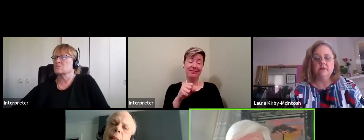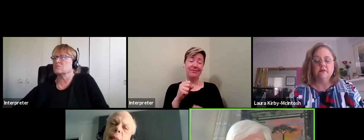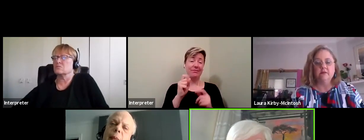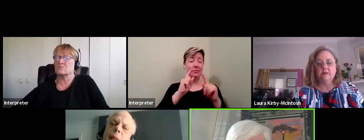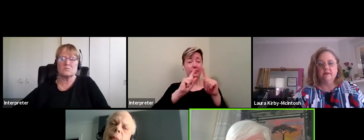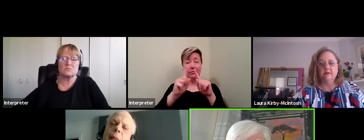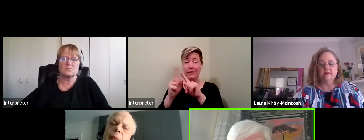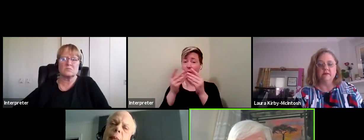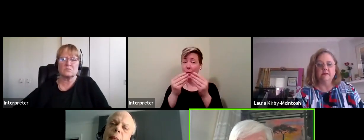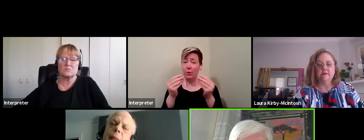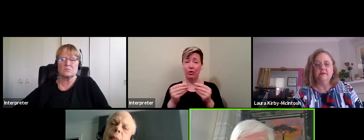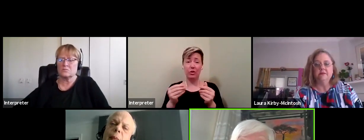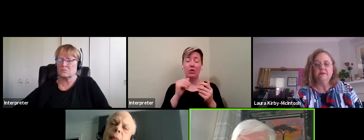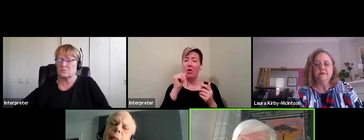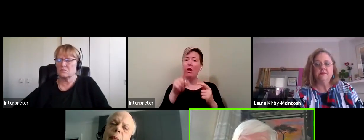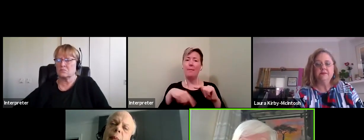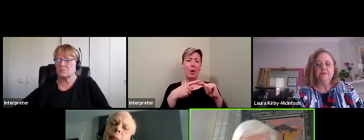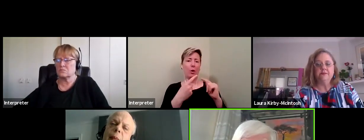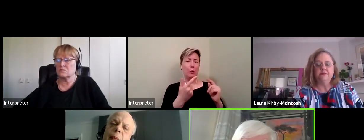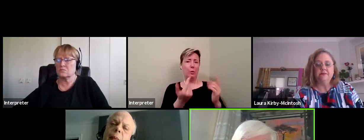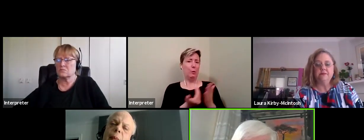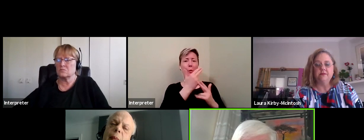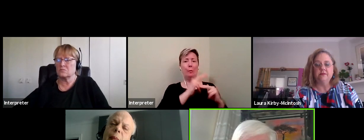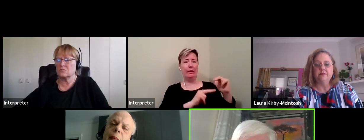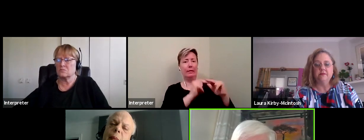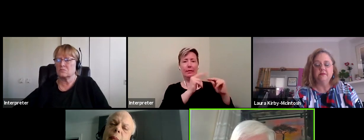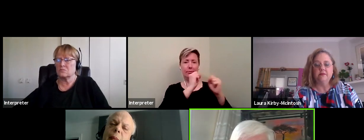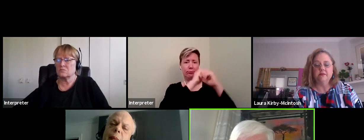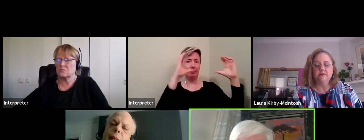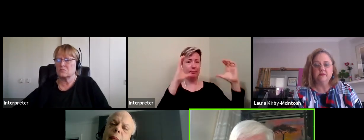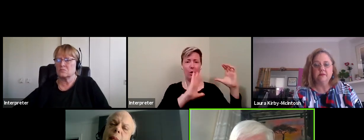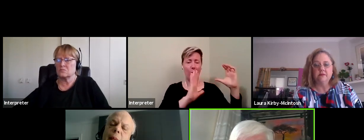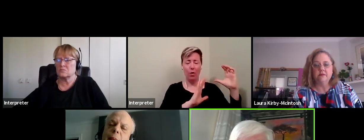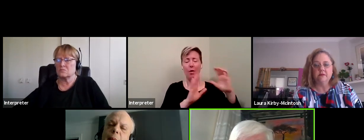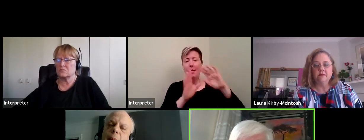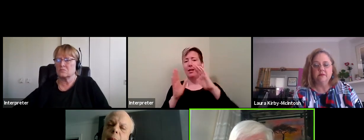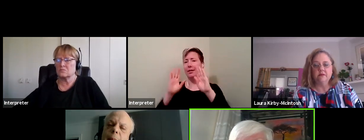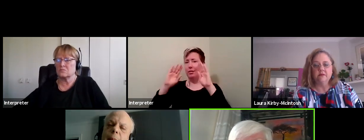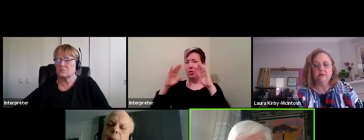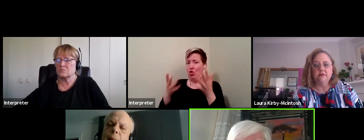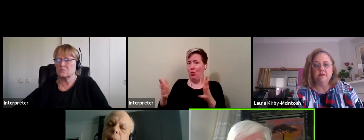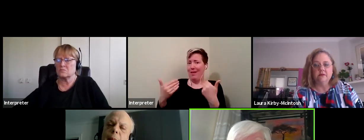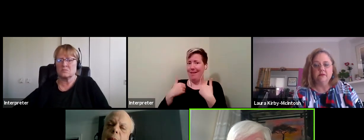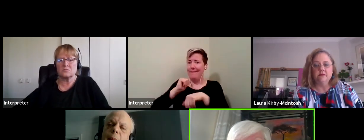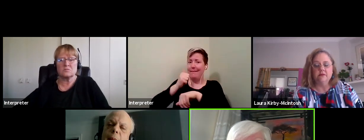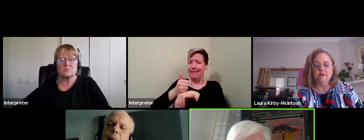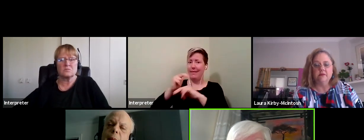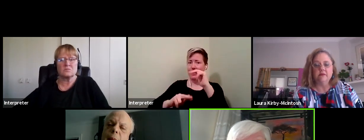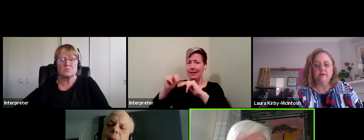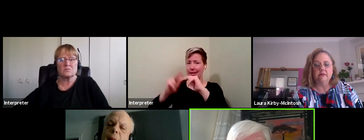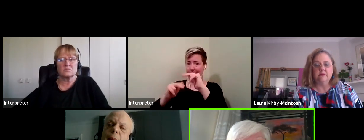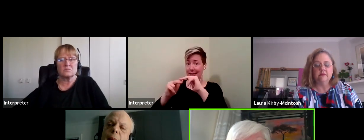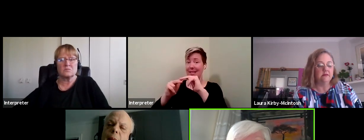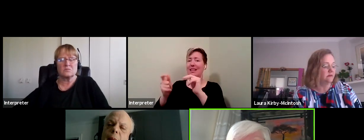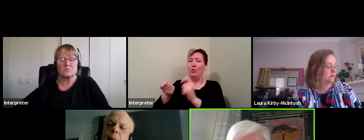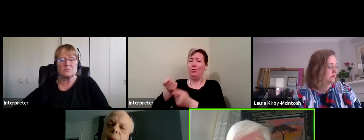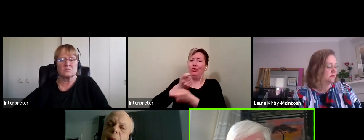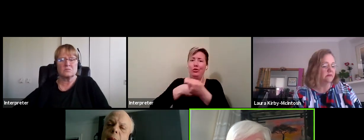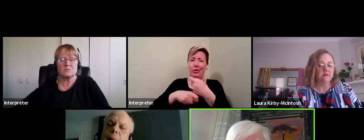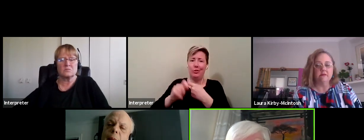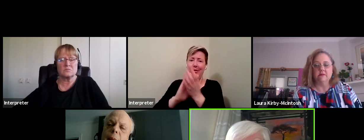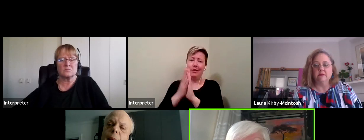not about building new. So if we're going to be looking at different facilities, and whether that's for more COVID-19 assessment centers